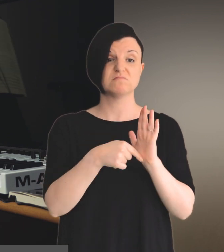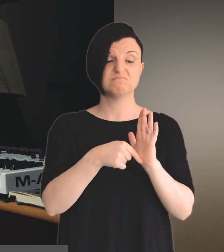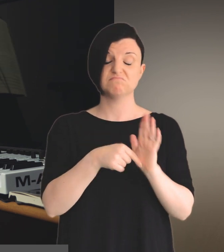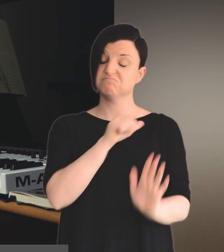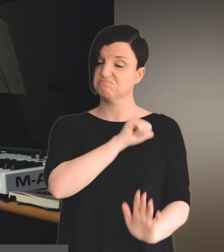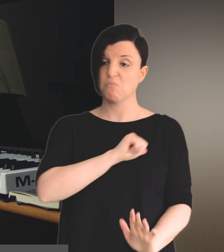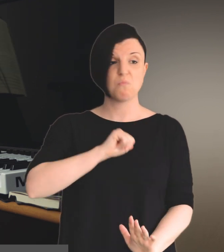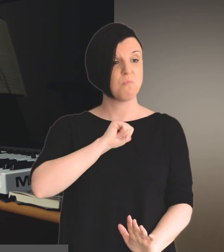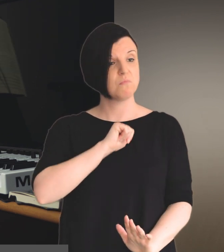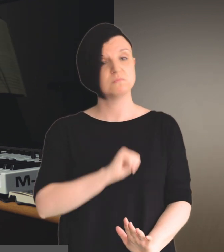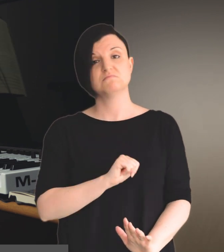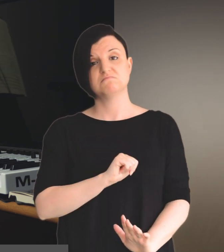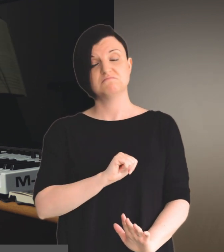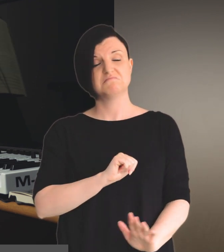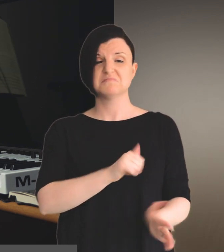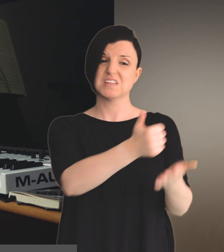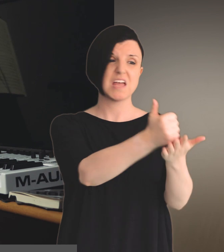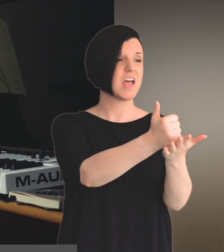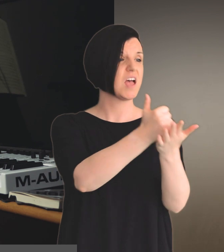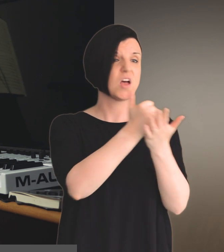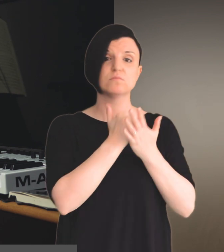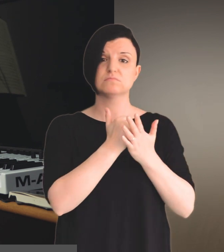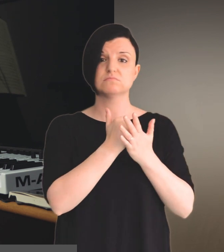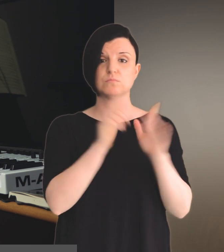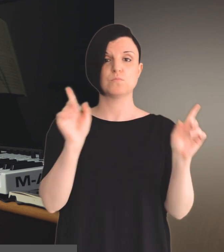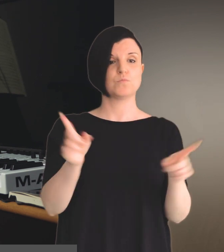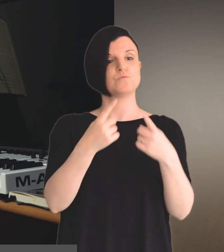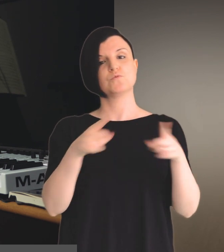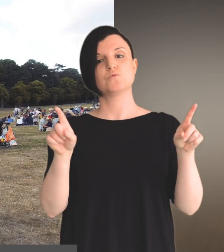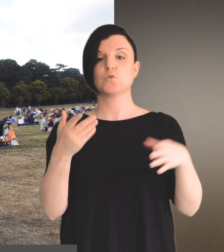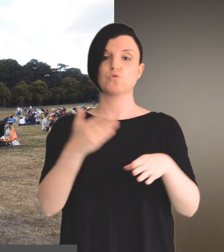It is fair to say that this project has helped me launch my conducting career.